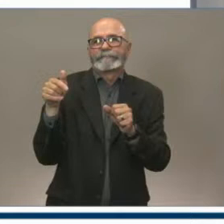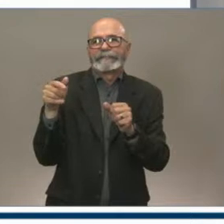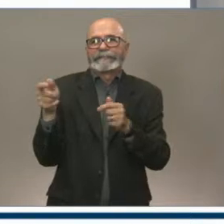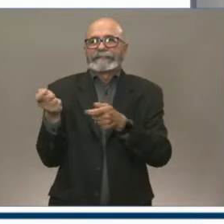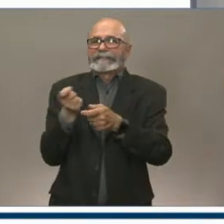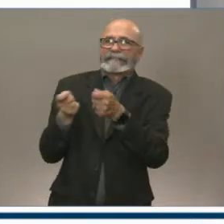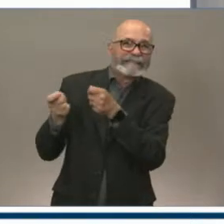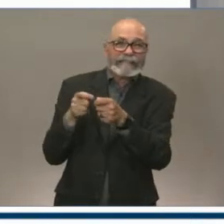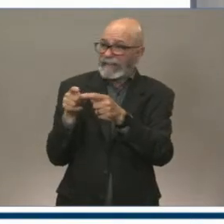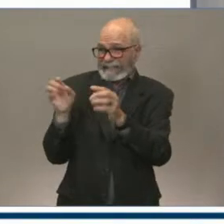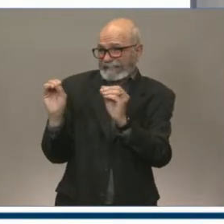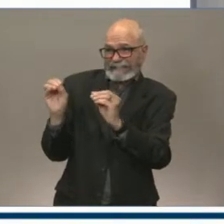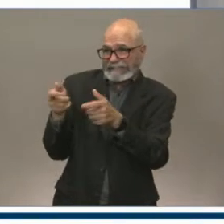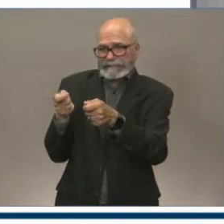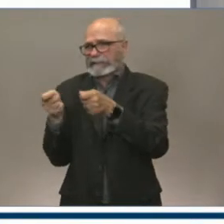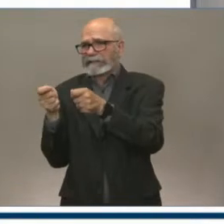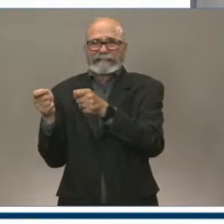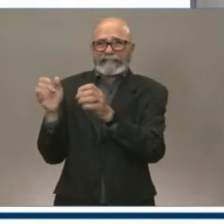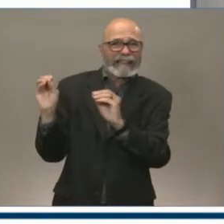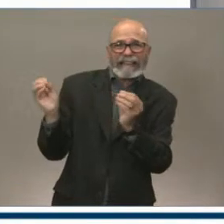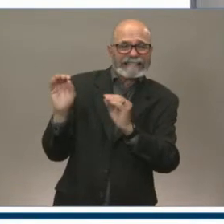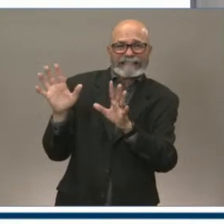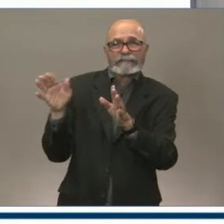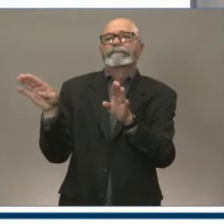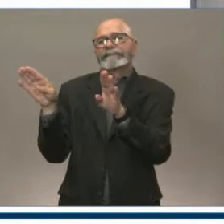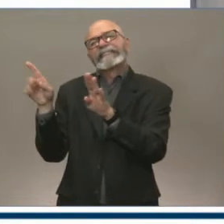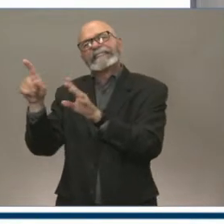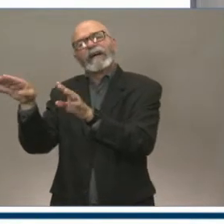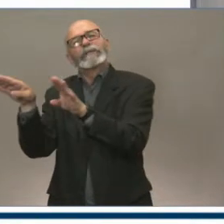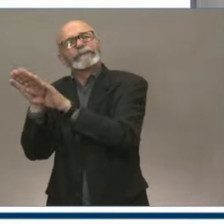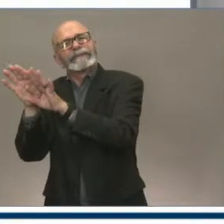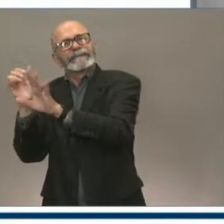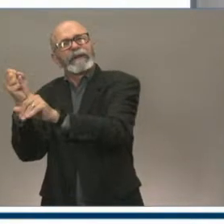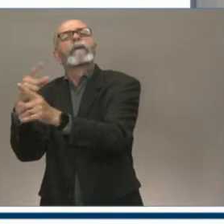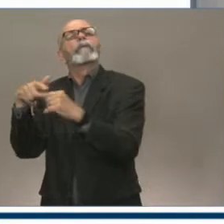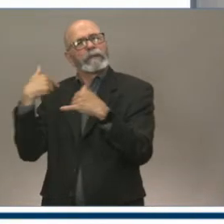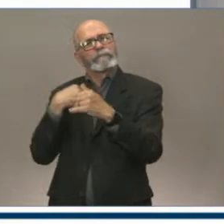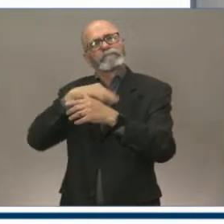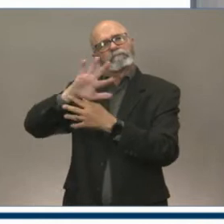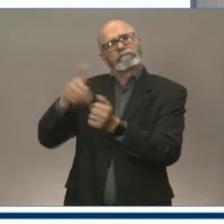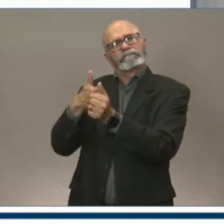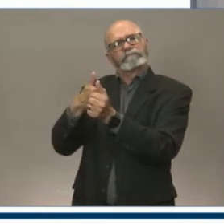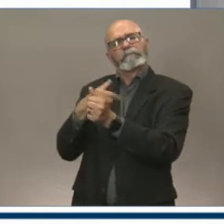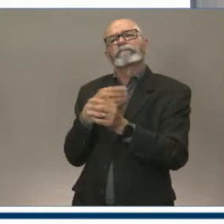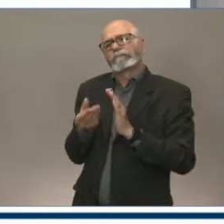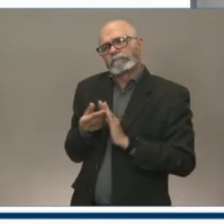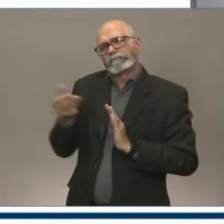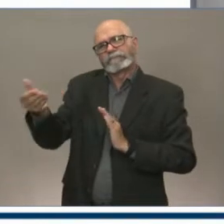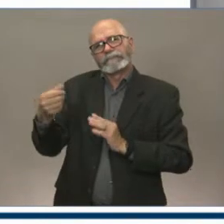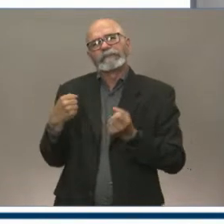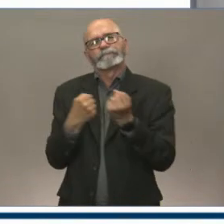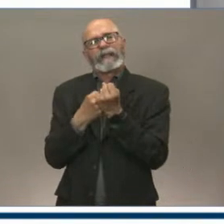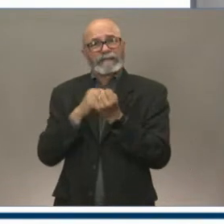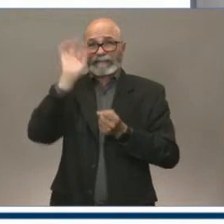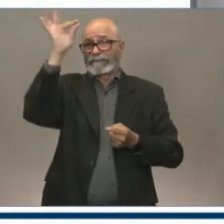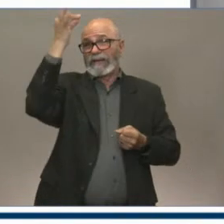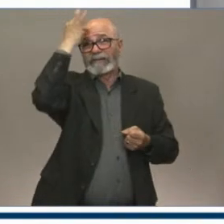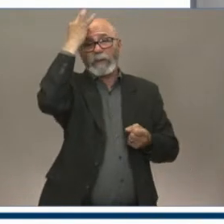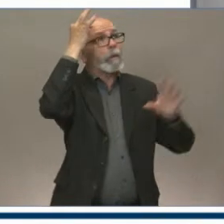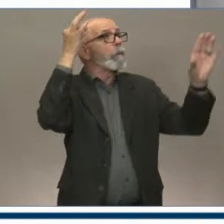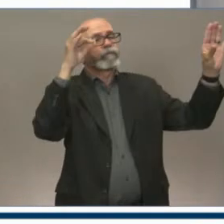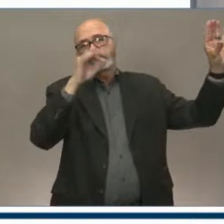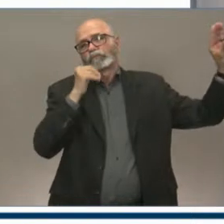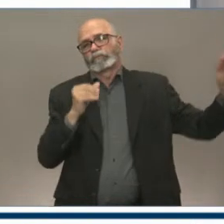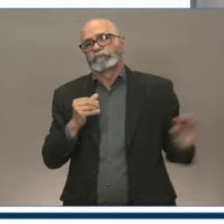need support. So that's just one program that worked. There's still federal supports out there that employees can